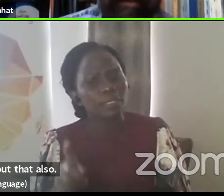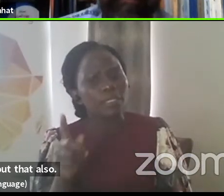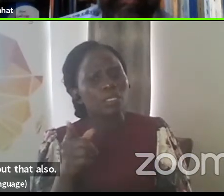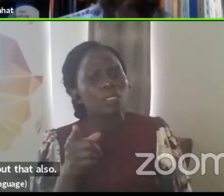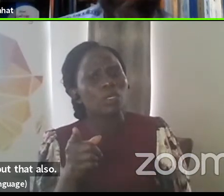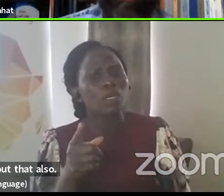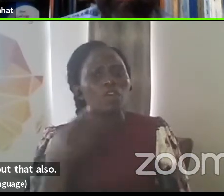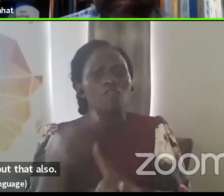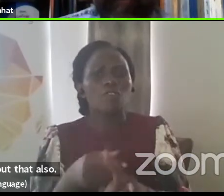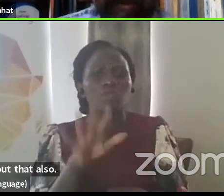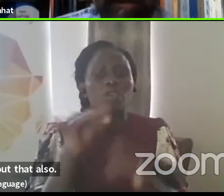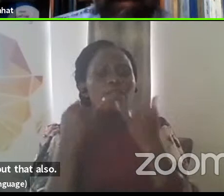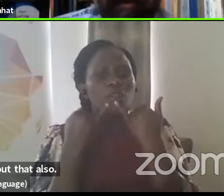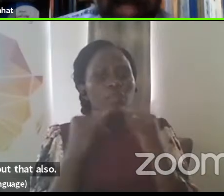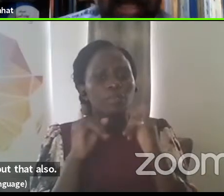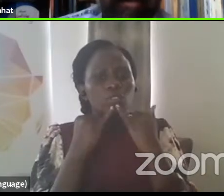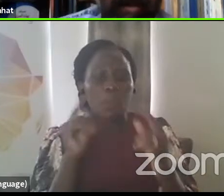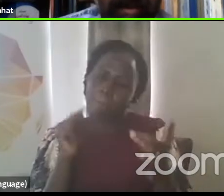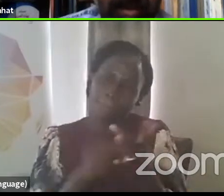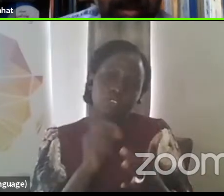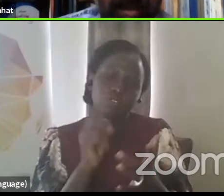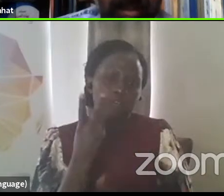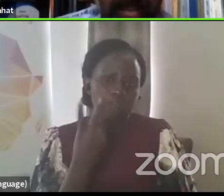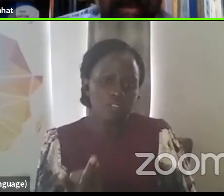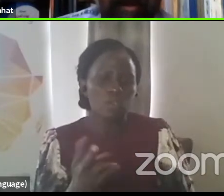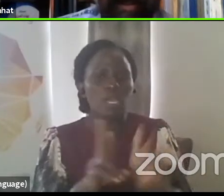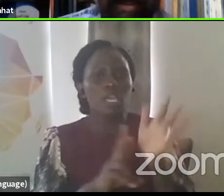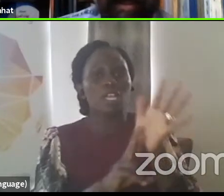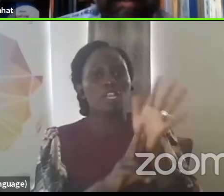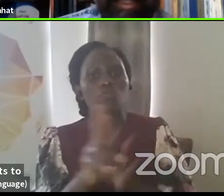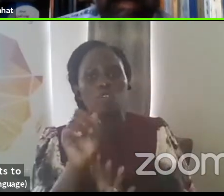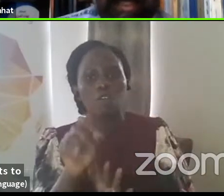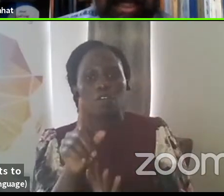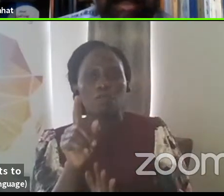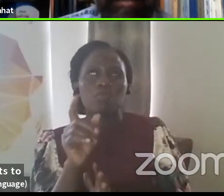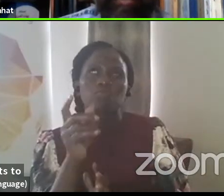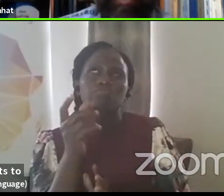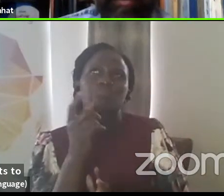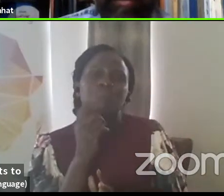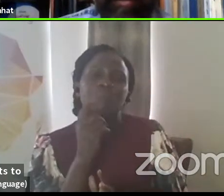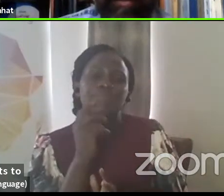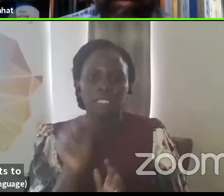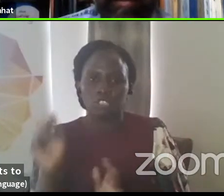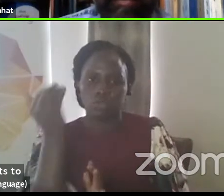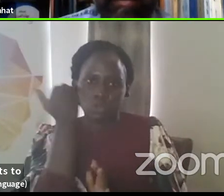your point of view? What's the rule of the national courts so in the elimination